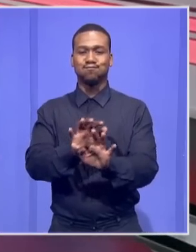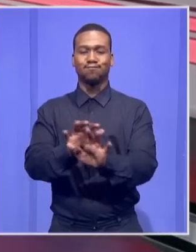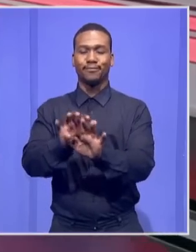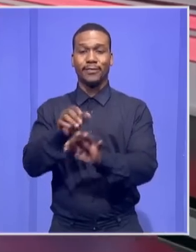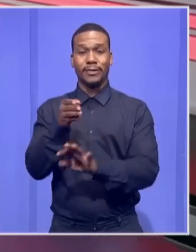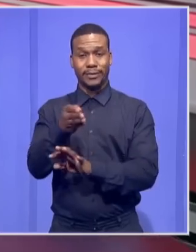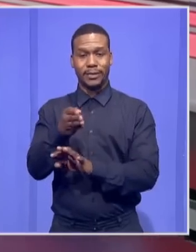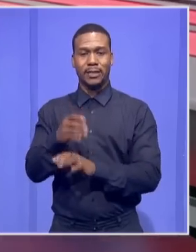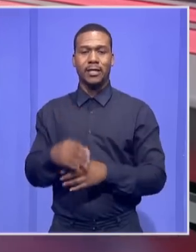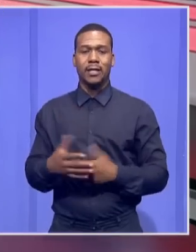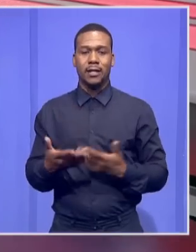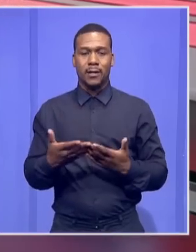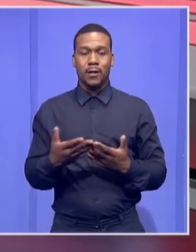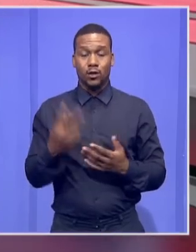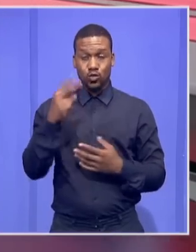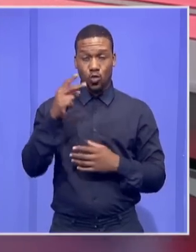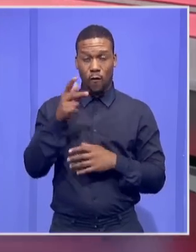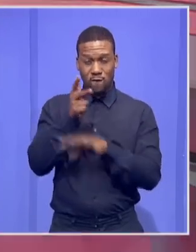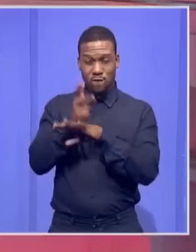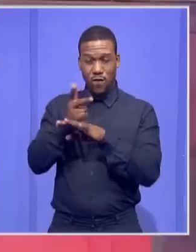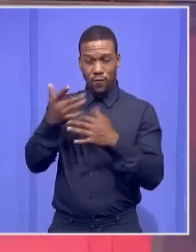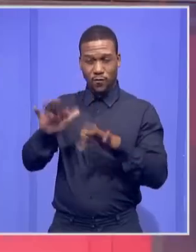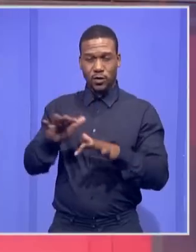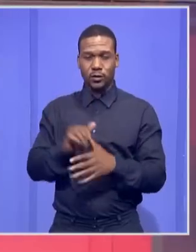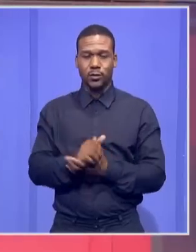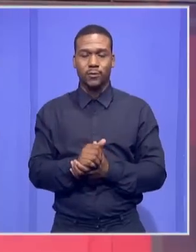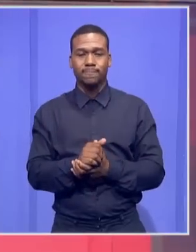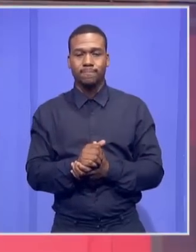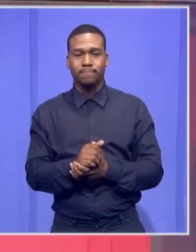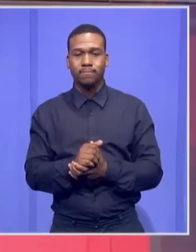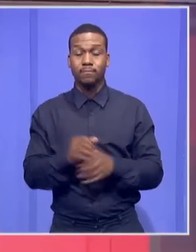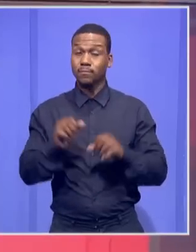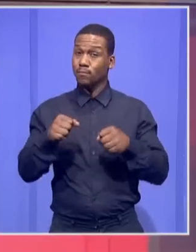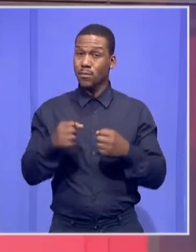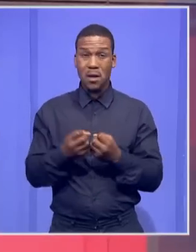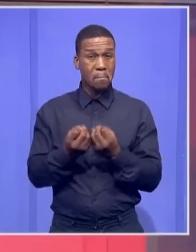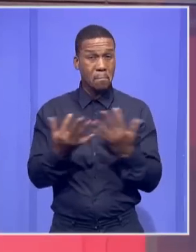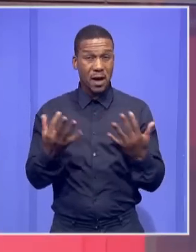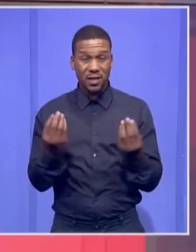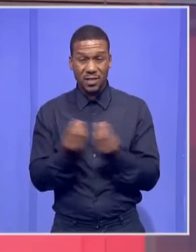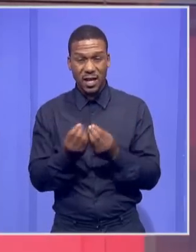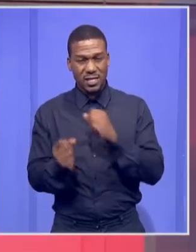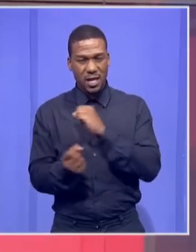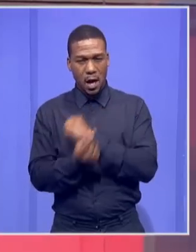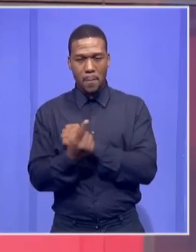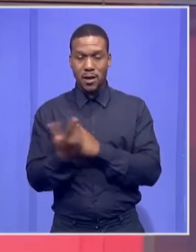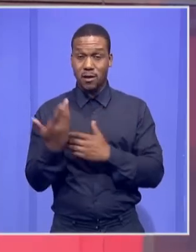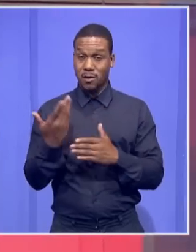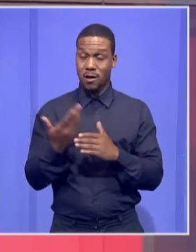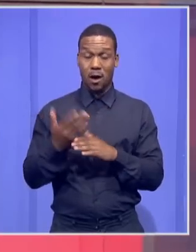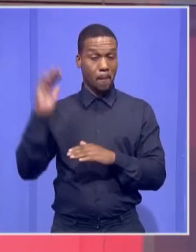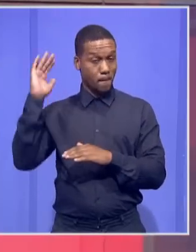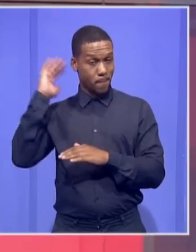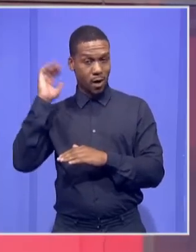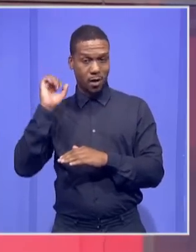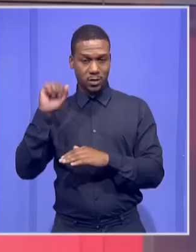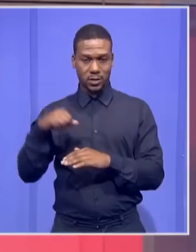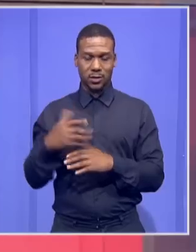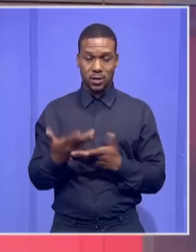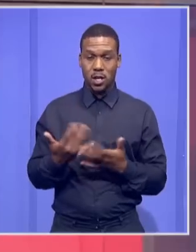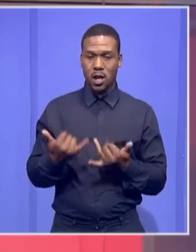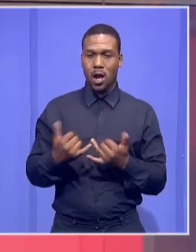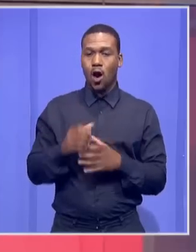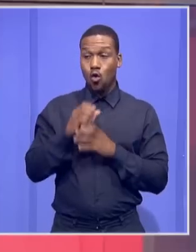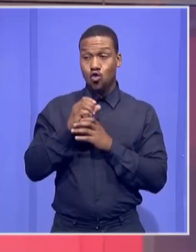were where you saw those visuals coming from. But of course there's so much happening behind the scenes. We're going to bring Stembiso in to talk to us a little bit more